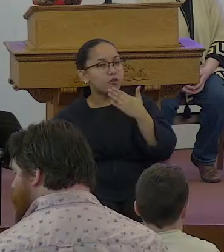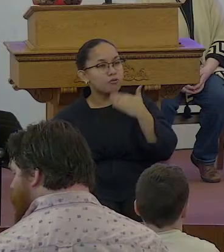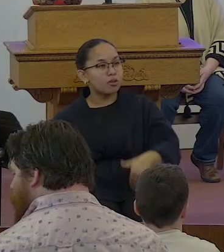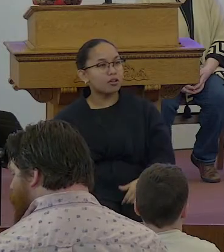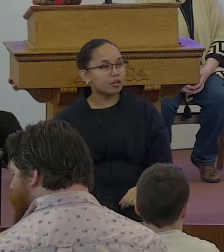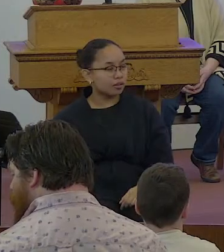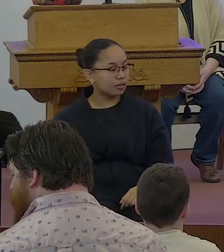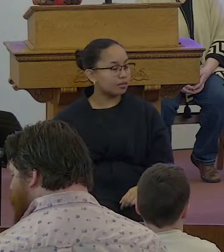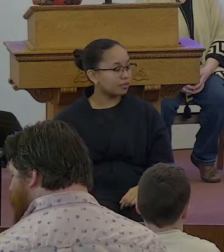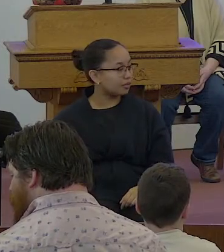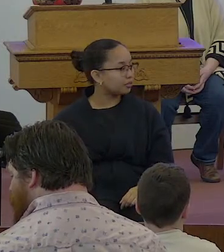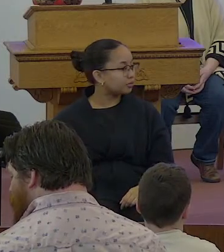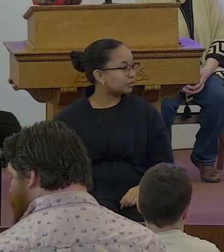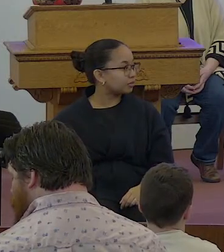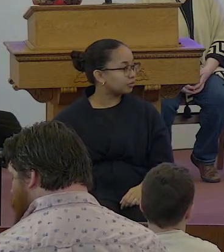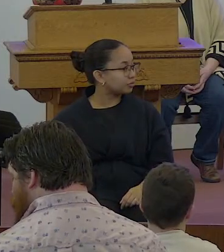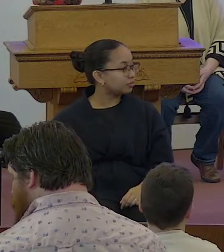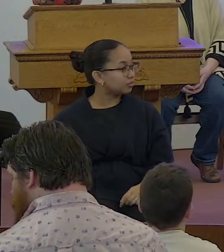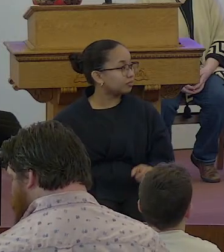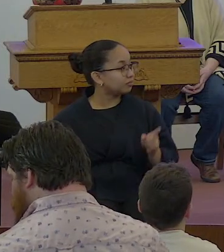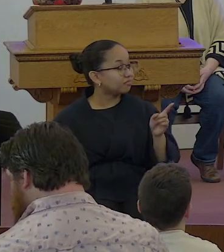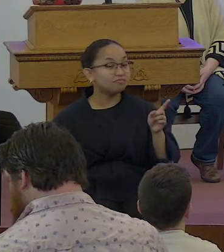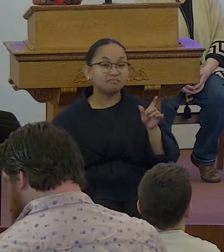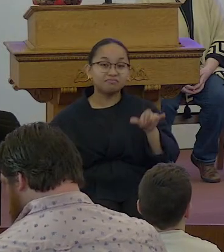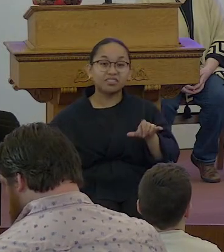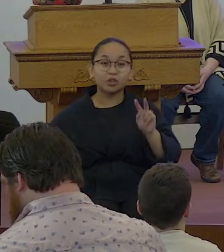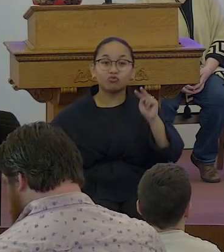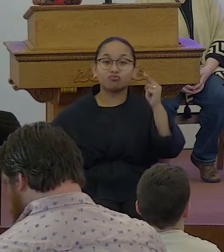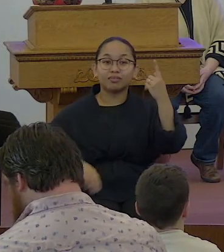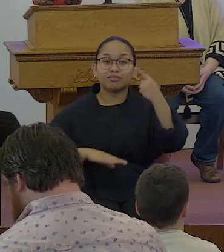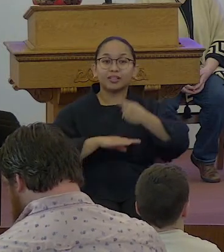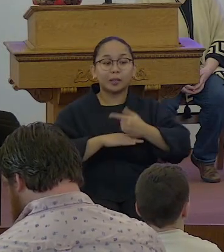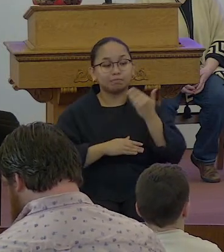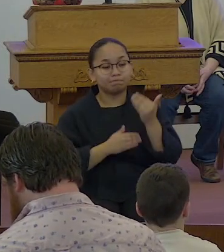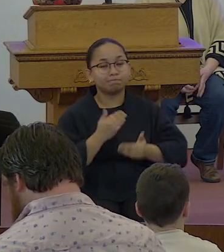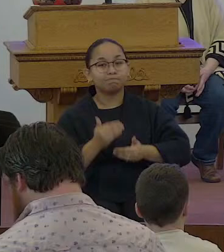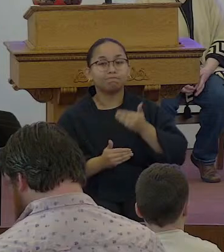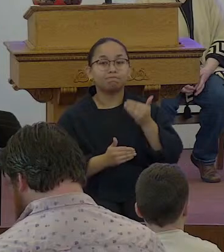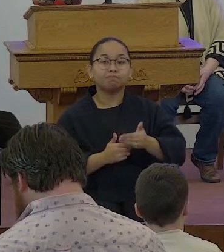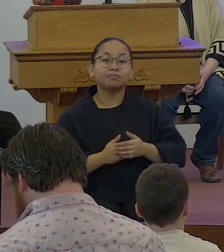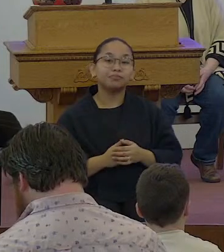good. And that's how the second day went by.